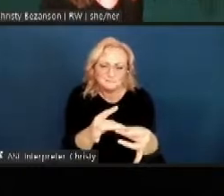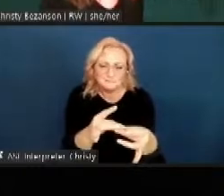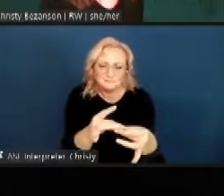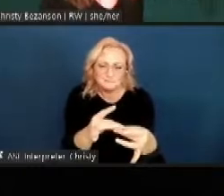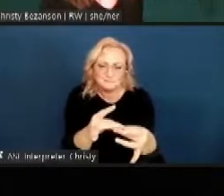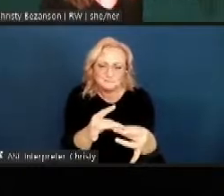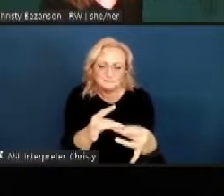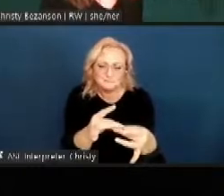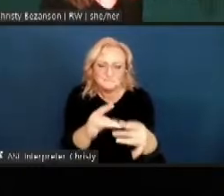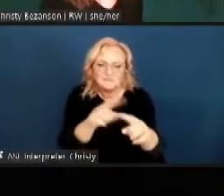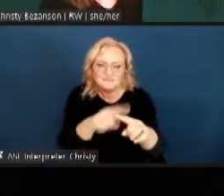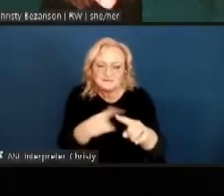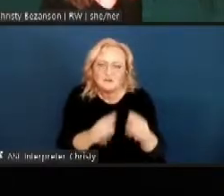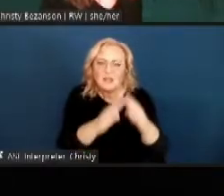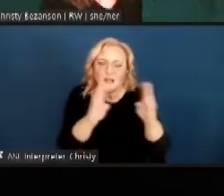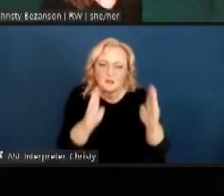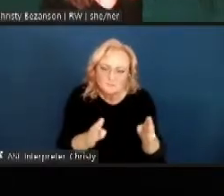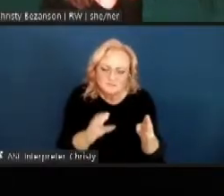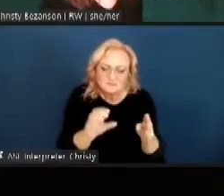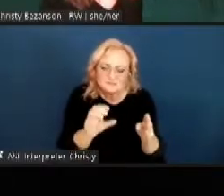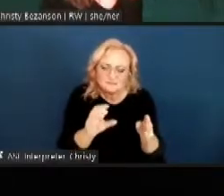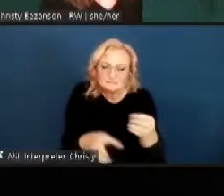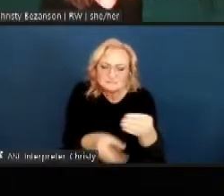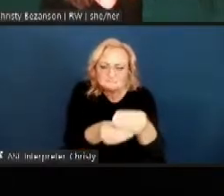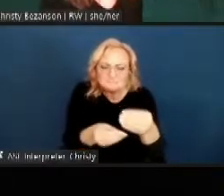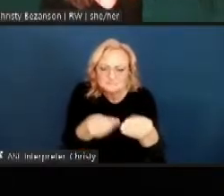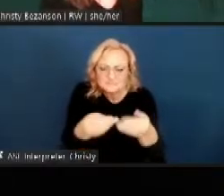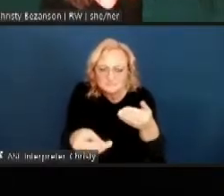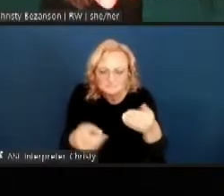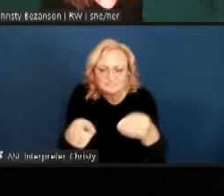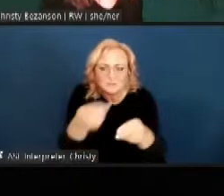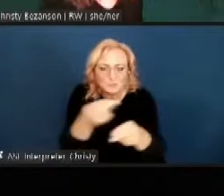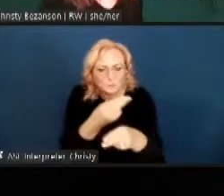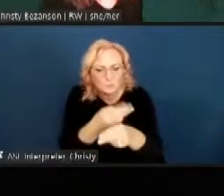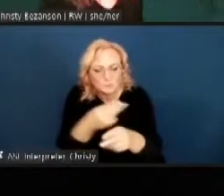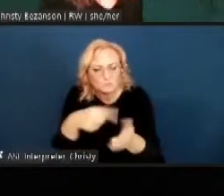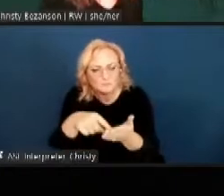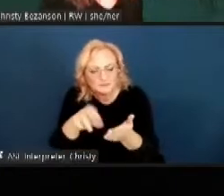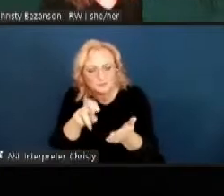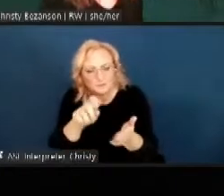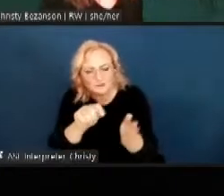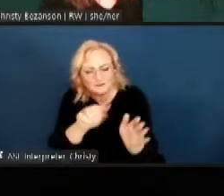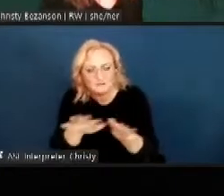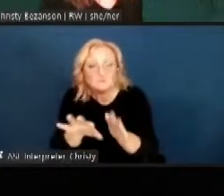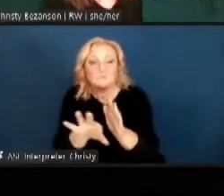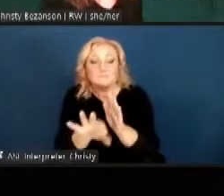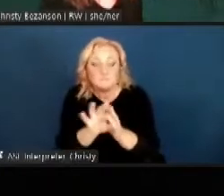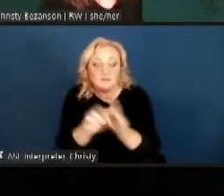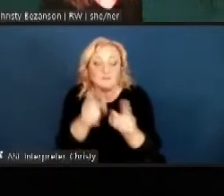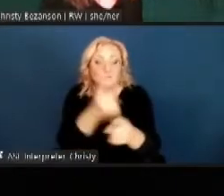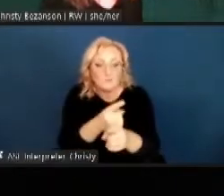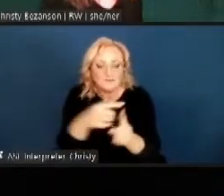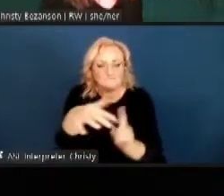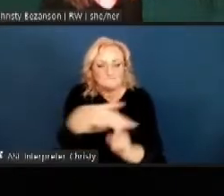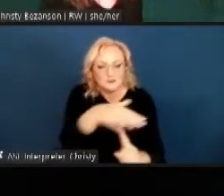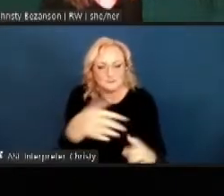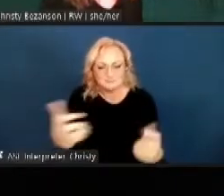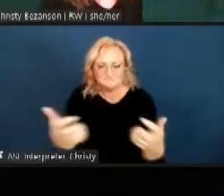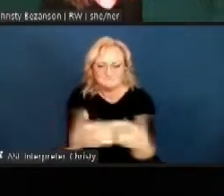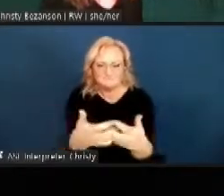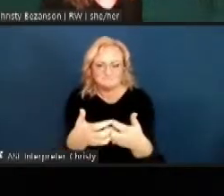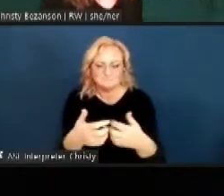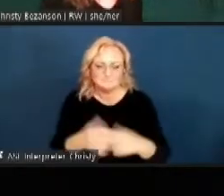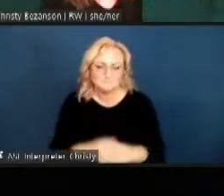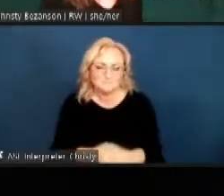the housing subsidies that person can use to find the environment that best meets their needs.